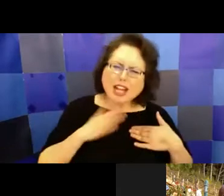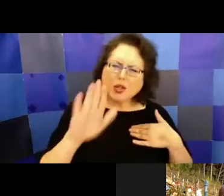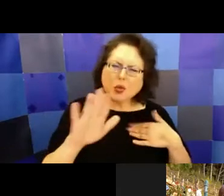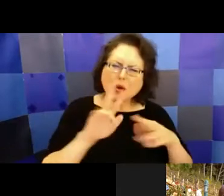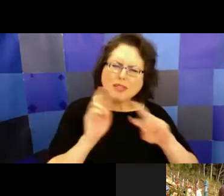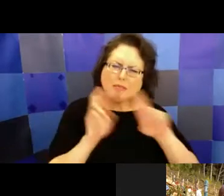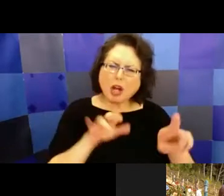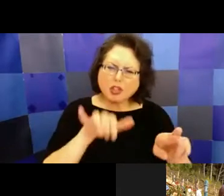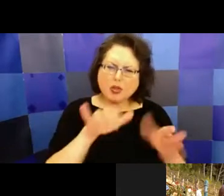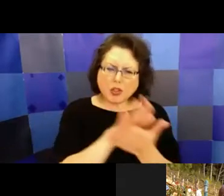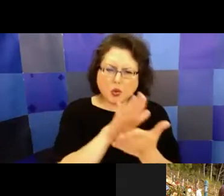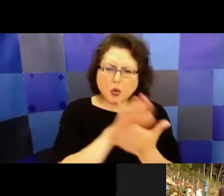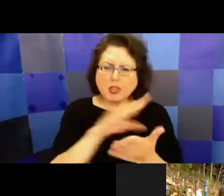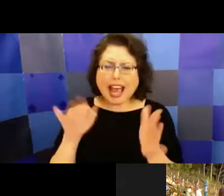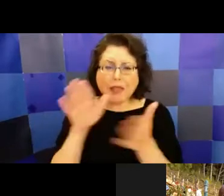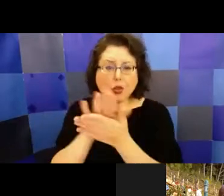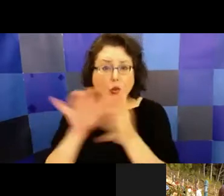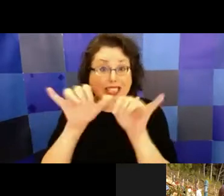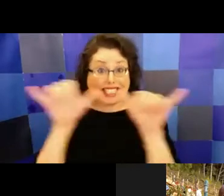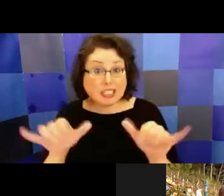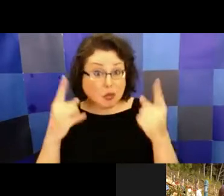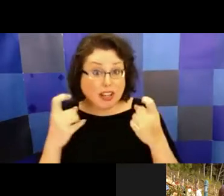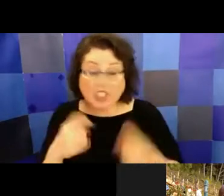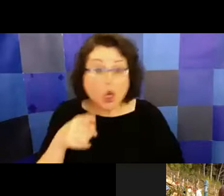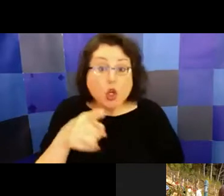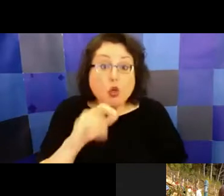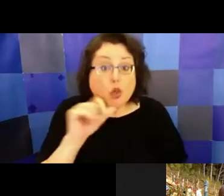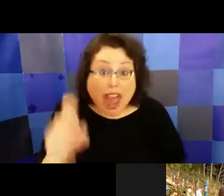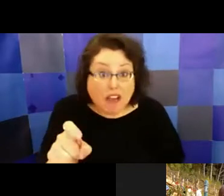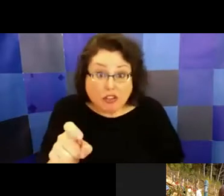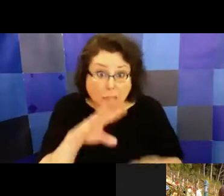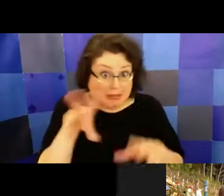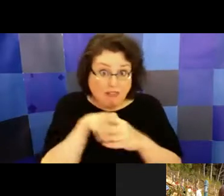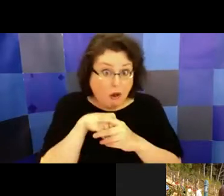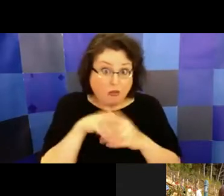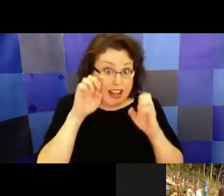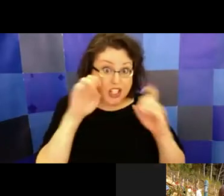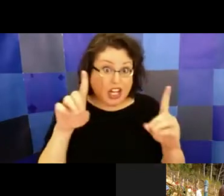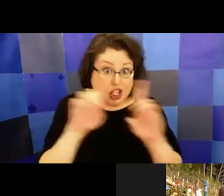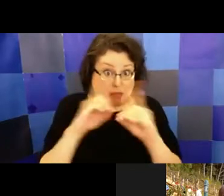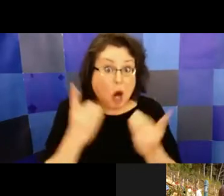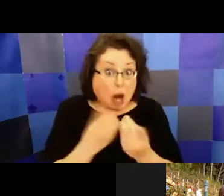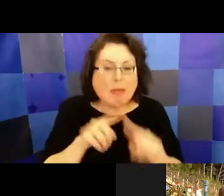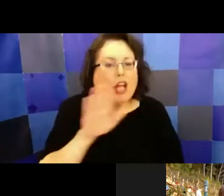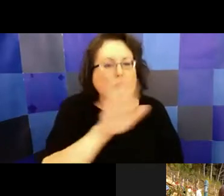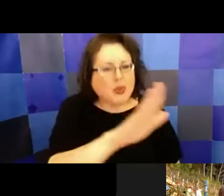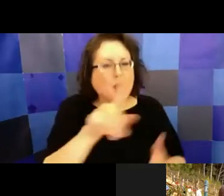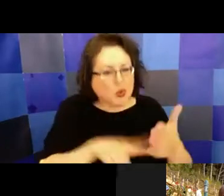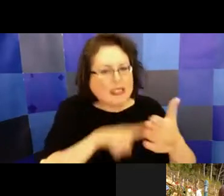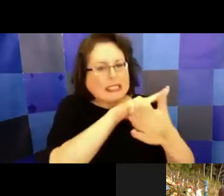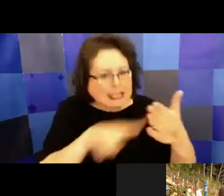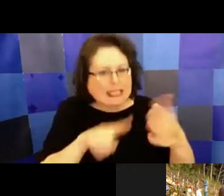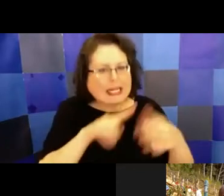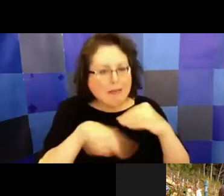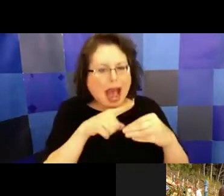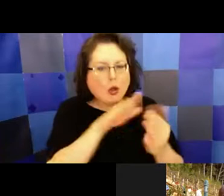the schools and the school system question. So you don't have to be in an education department, but your critique about